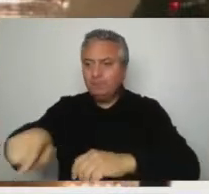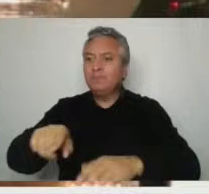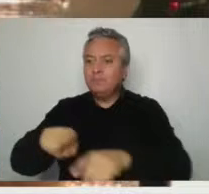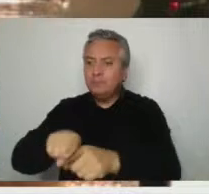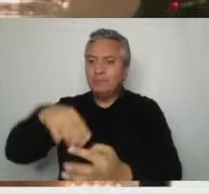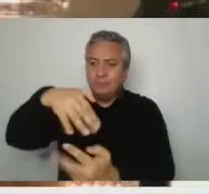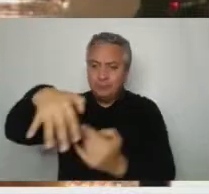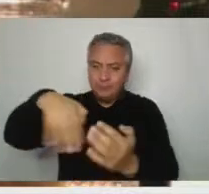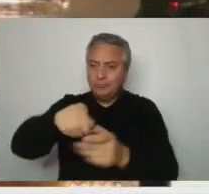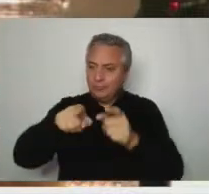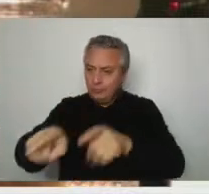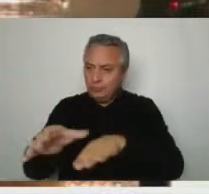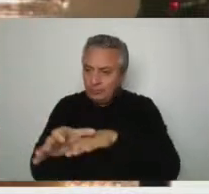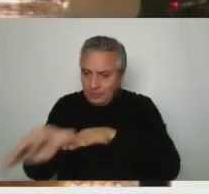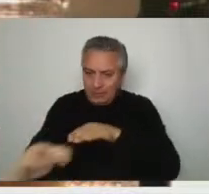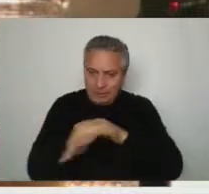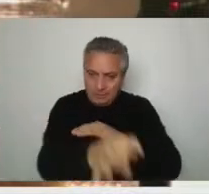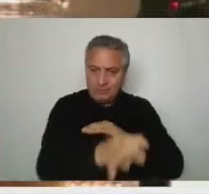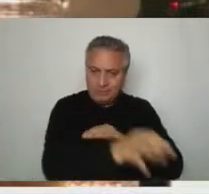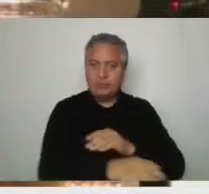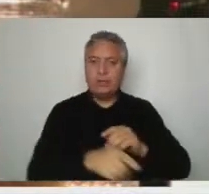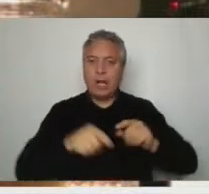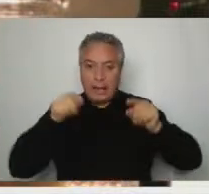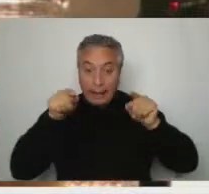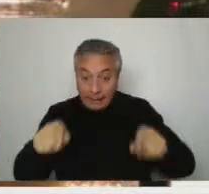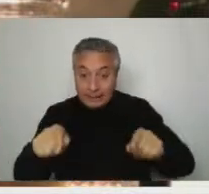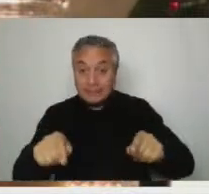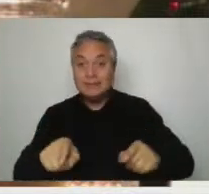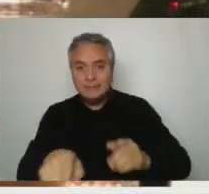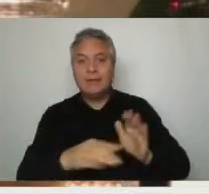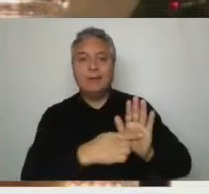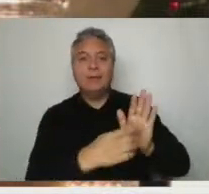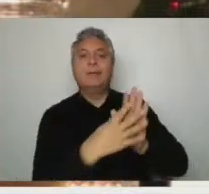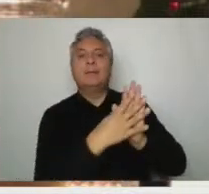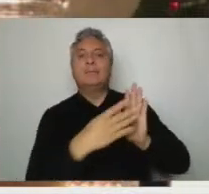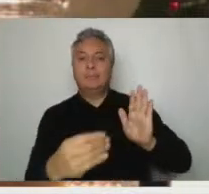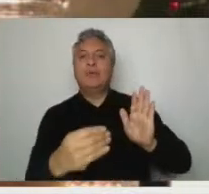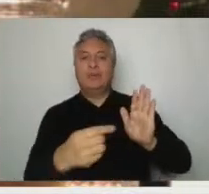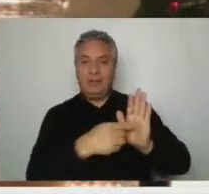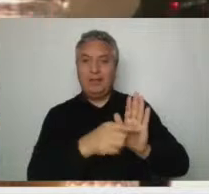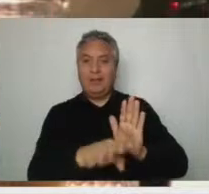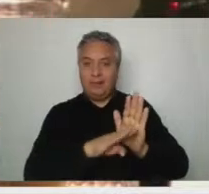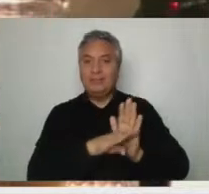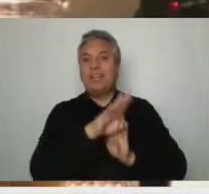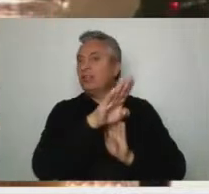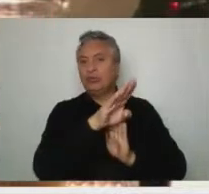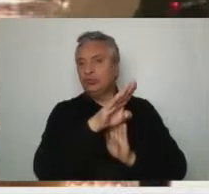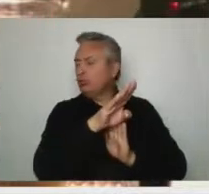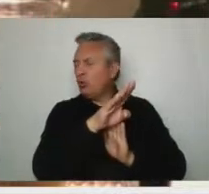base, and that is the way to counteract this omnipresent social development model.